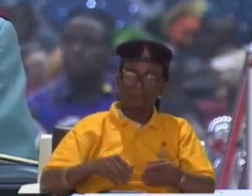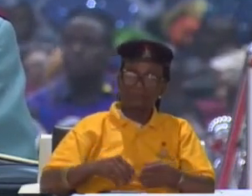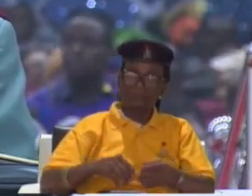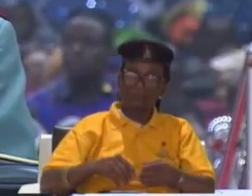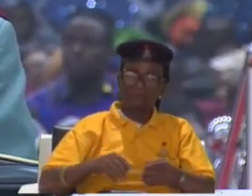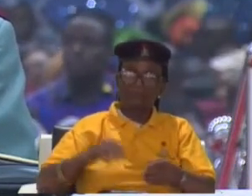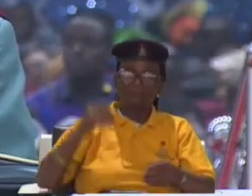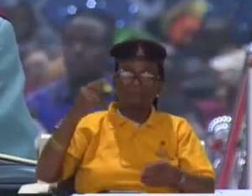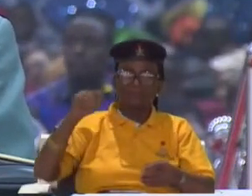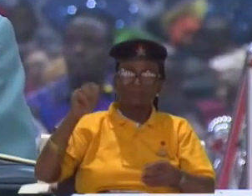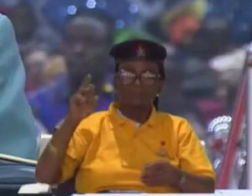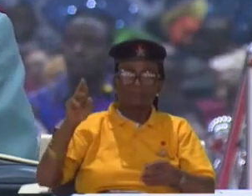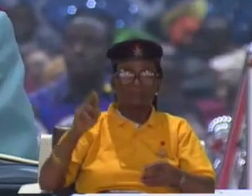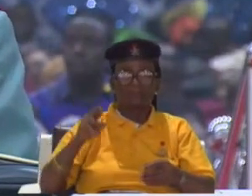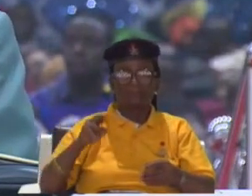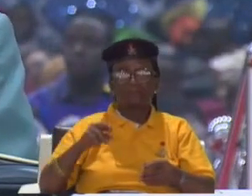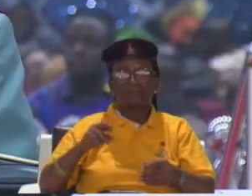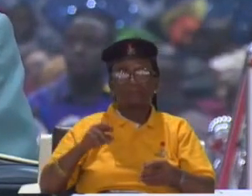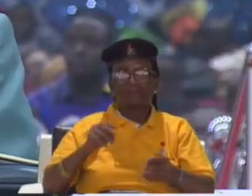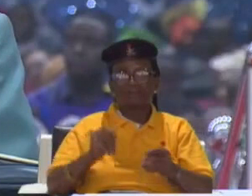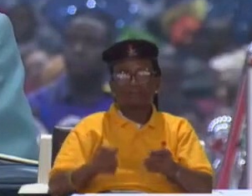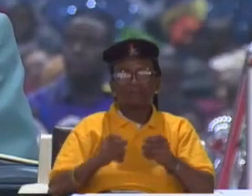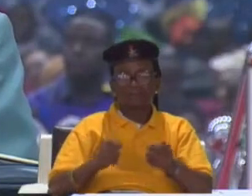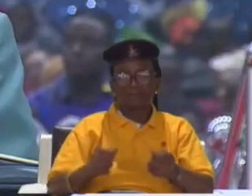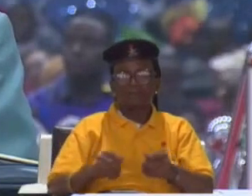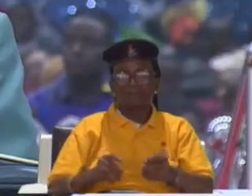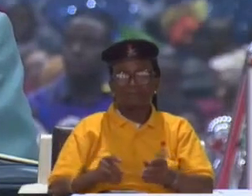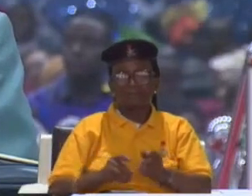development of our university.